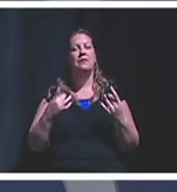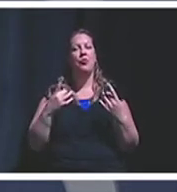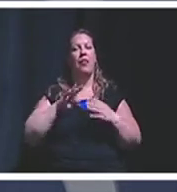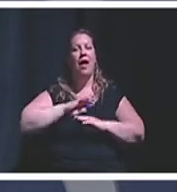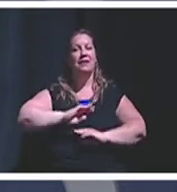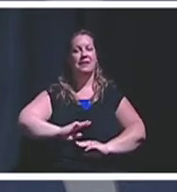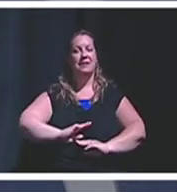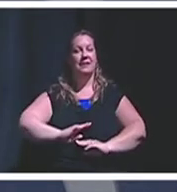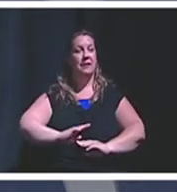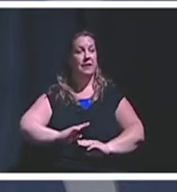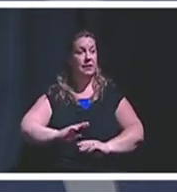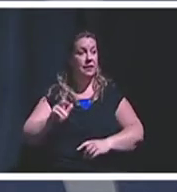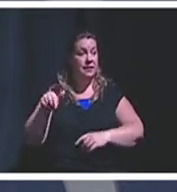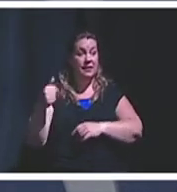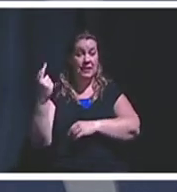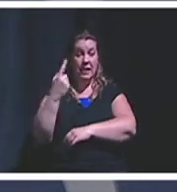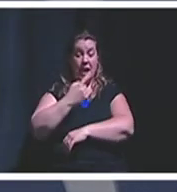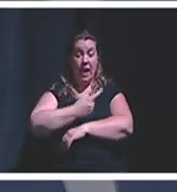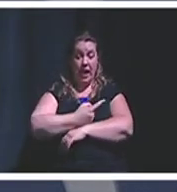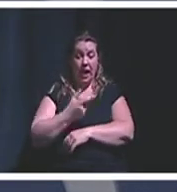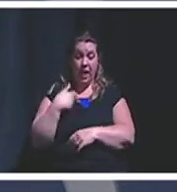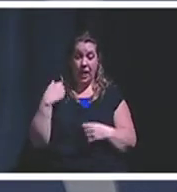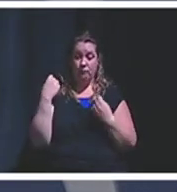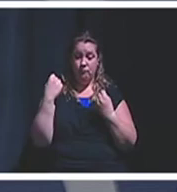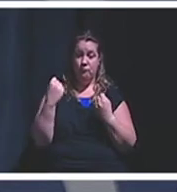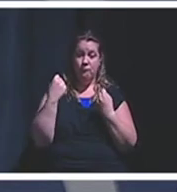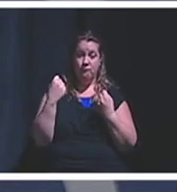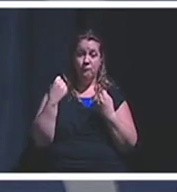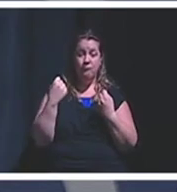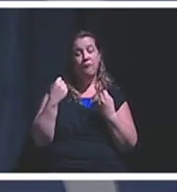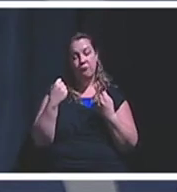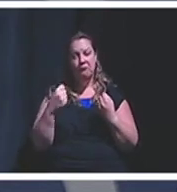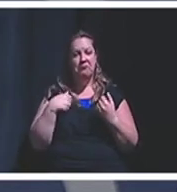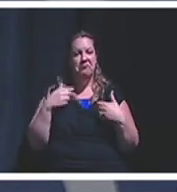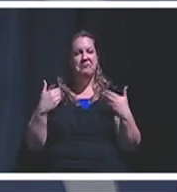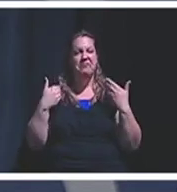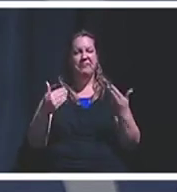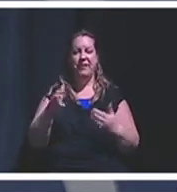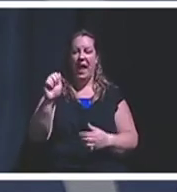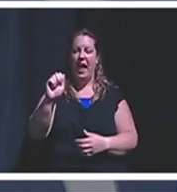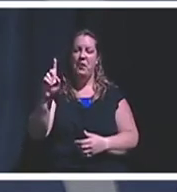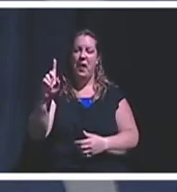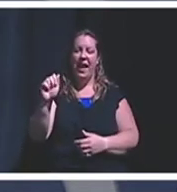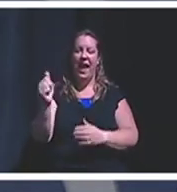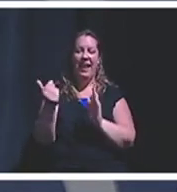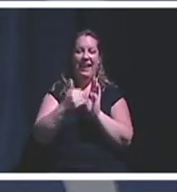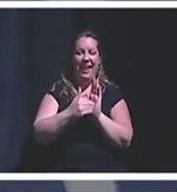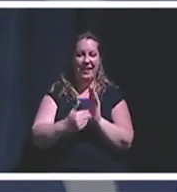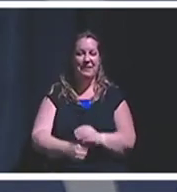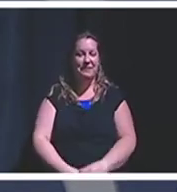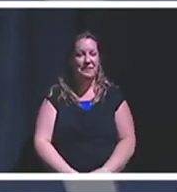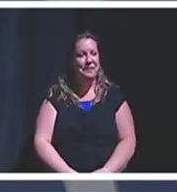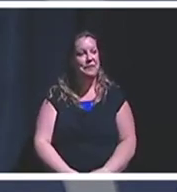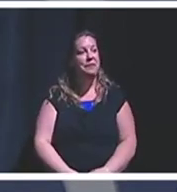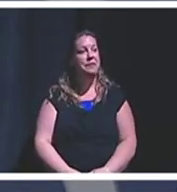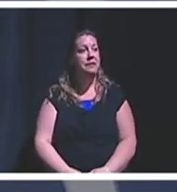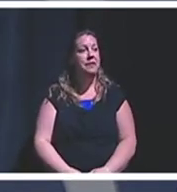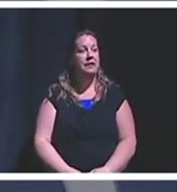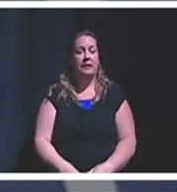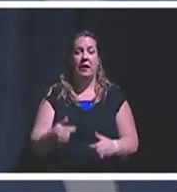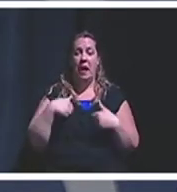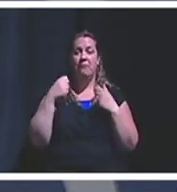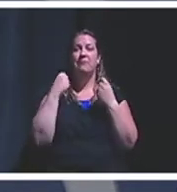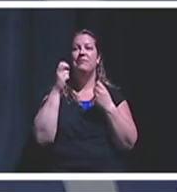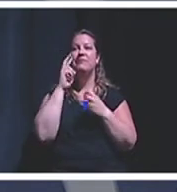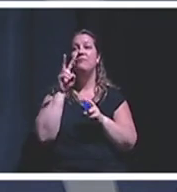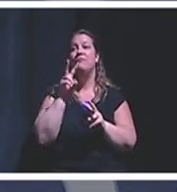Today, en route to give my speech, I drove down A1A. As I was driving, admiring the beach,